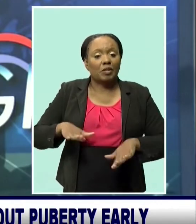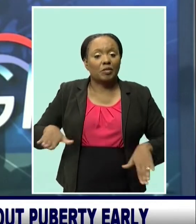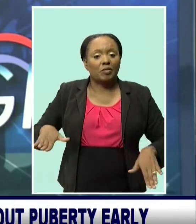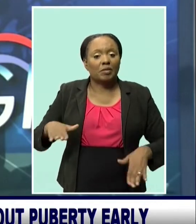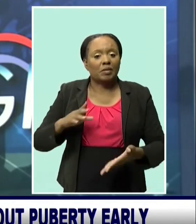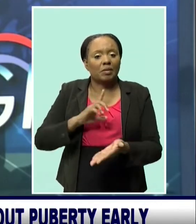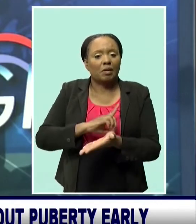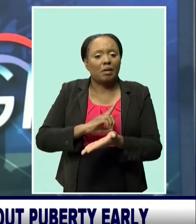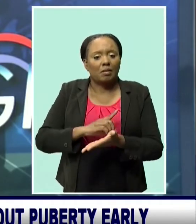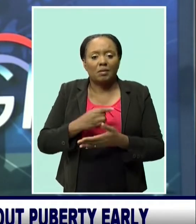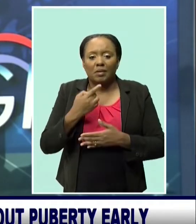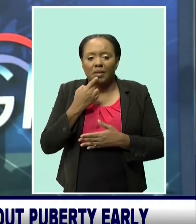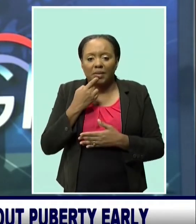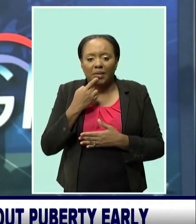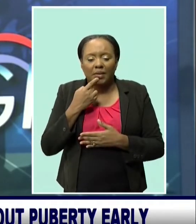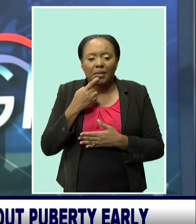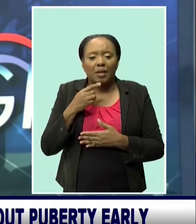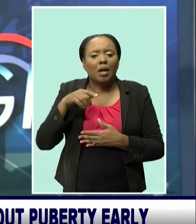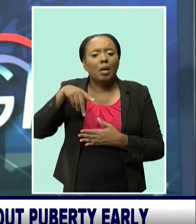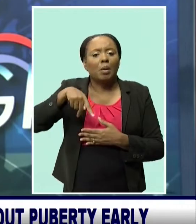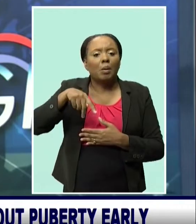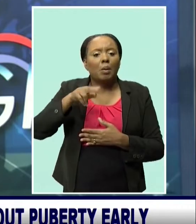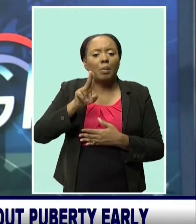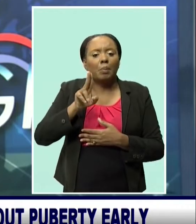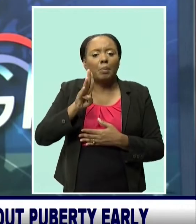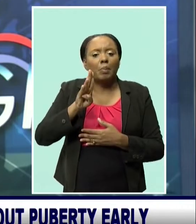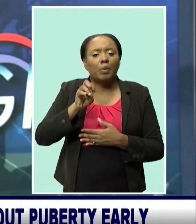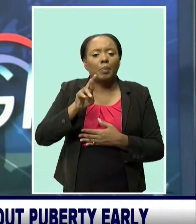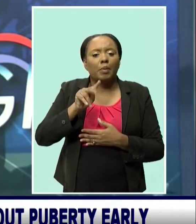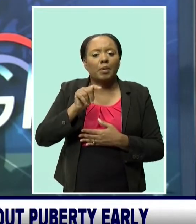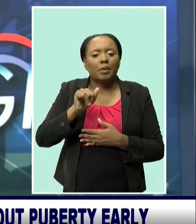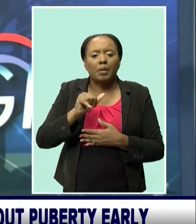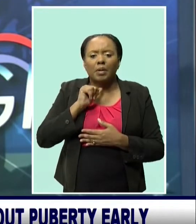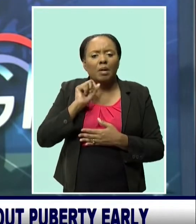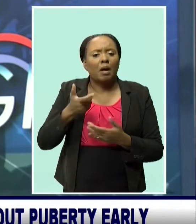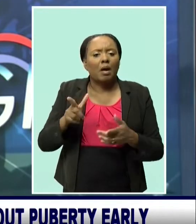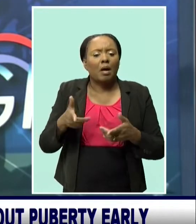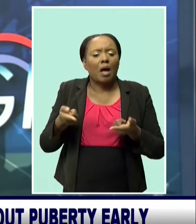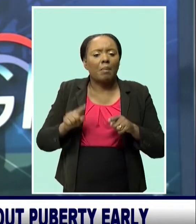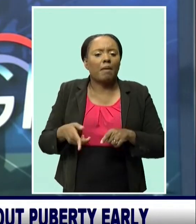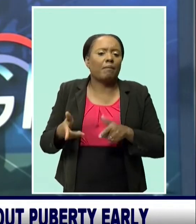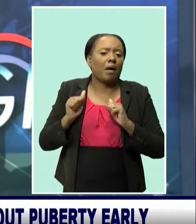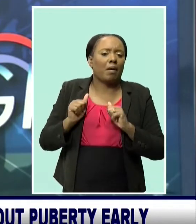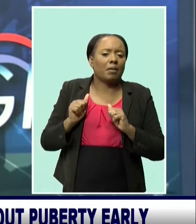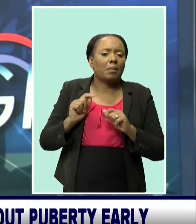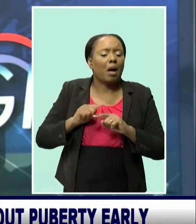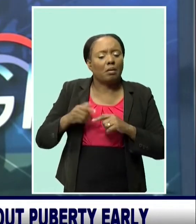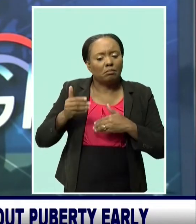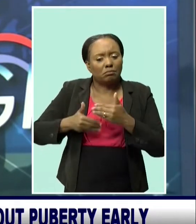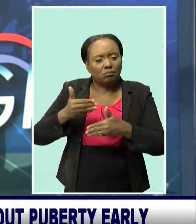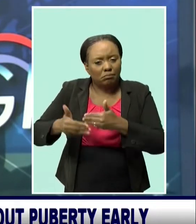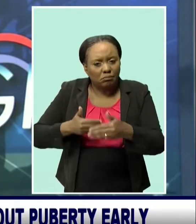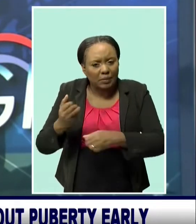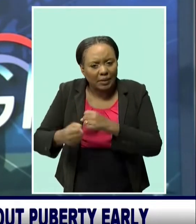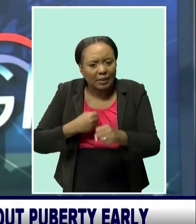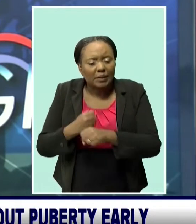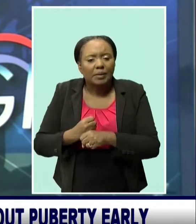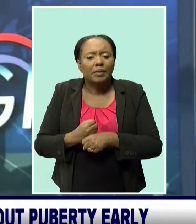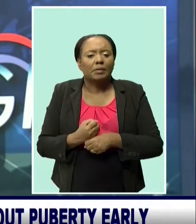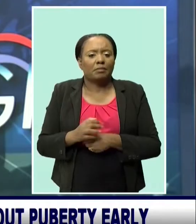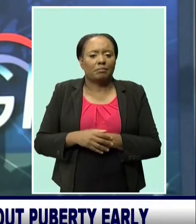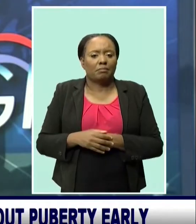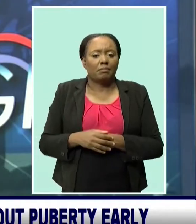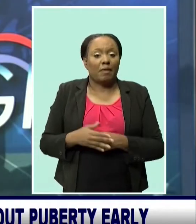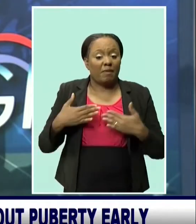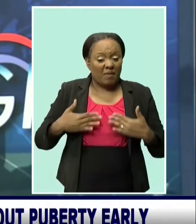happen overnight, but over a period of years. Aside from the physical changes in a child, she says there will be emotional changes as well. She weighed